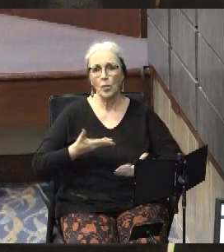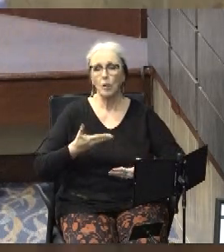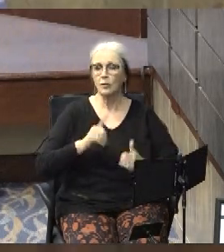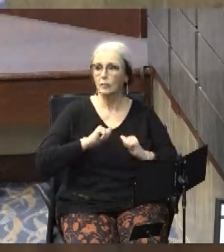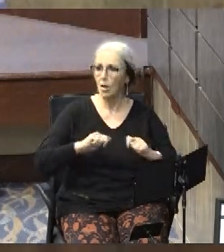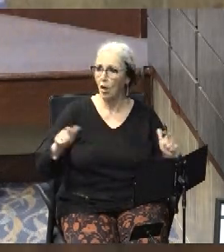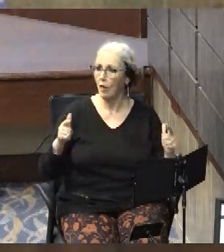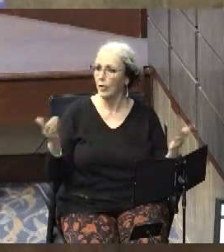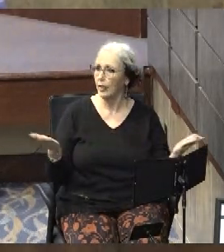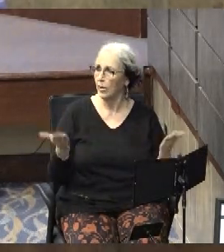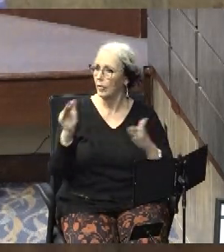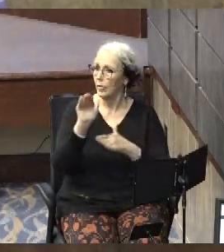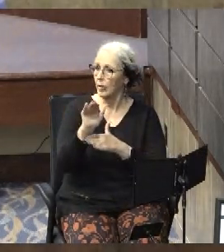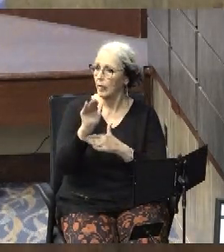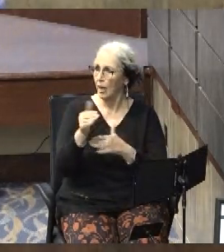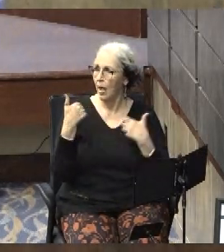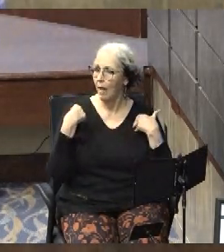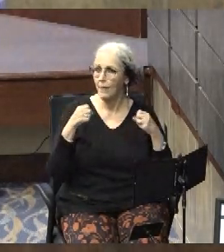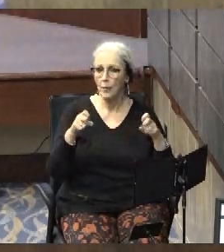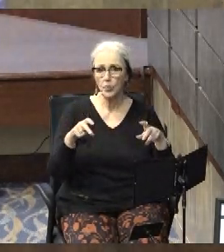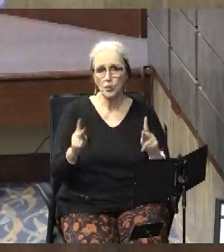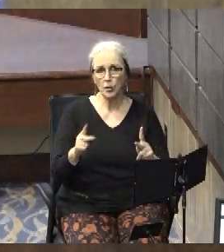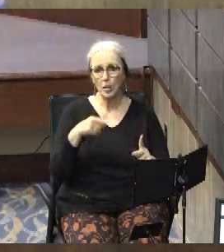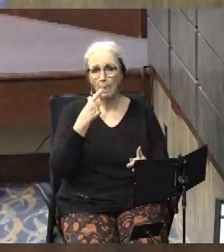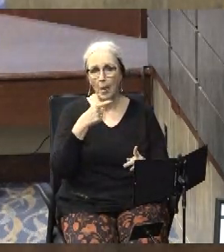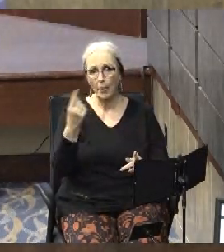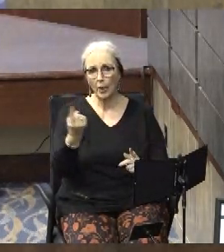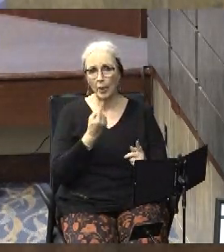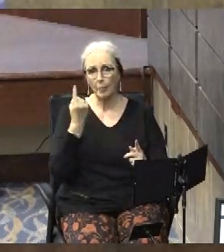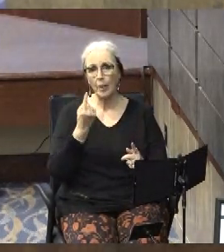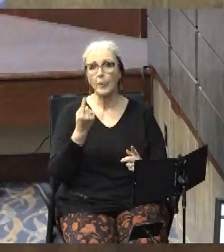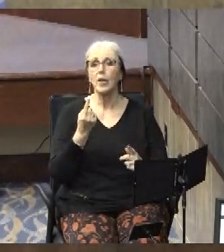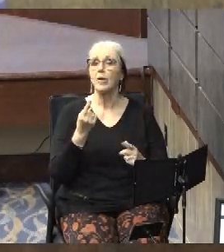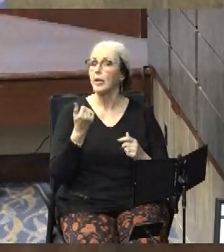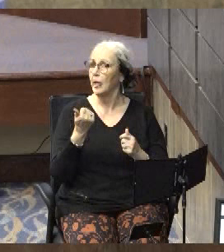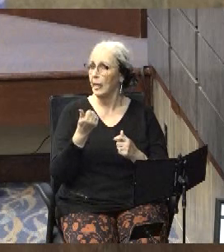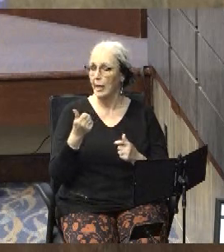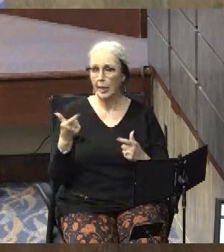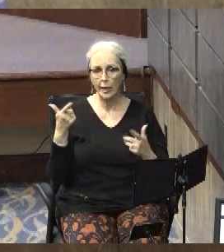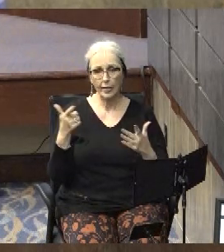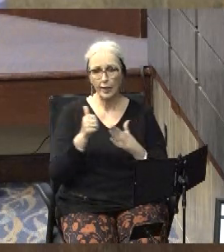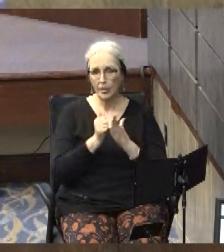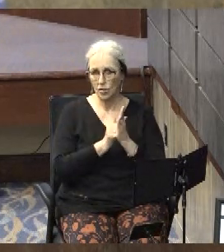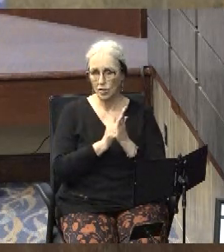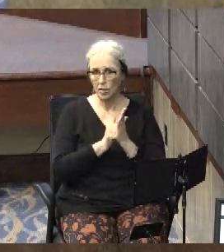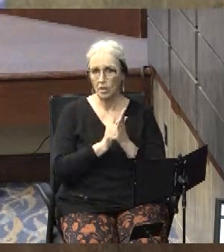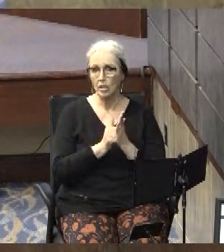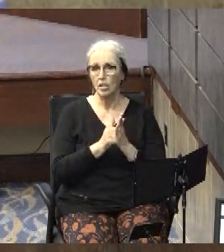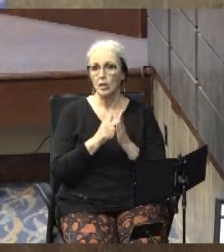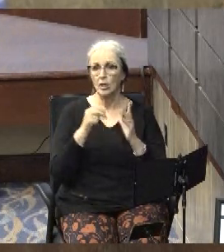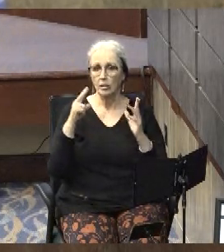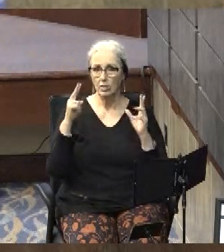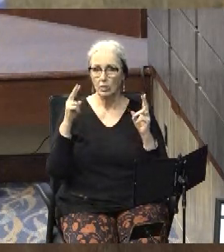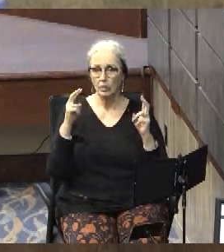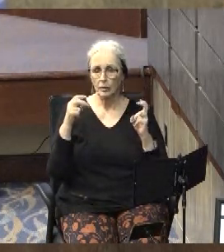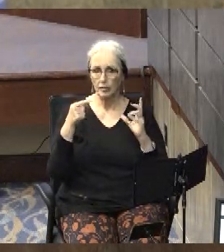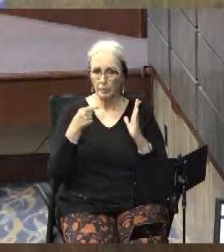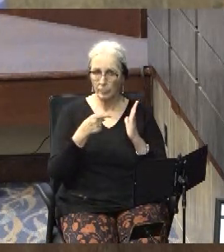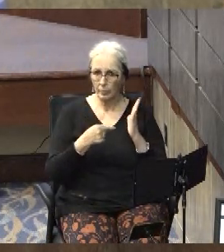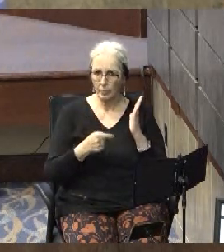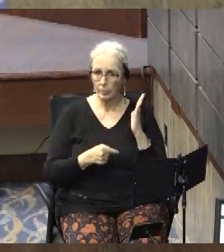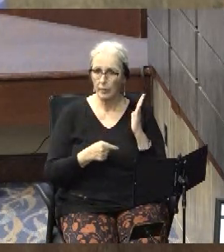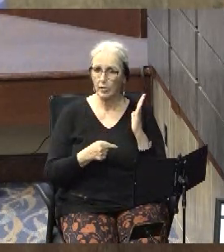visitors here this evening. We provide an opportunity for the public to address the city council on any agenda item or during the hearing of visitors portion of the